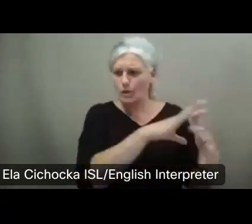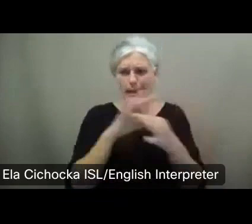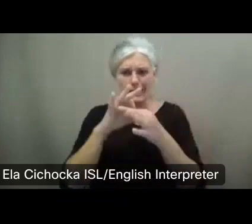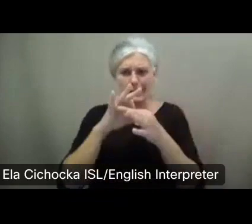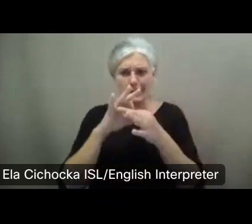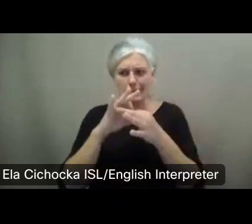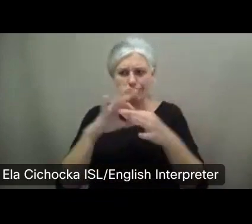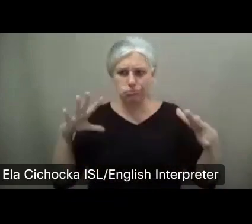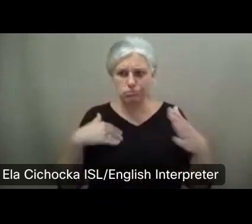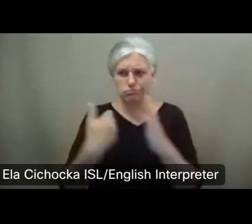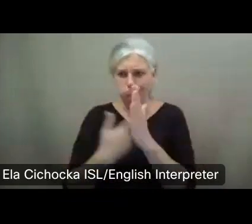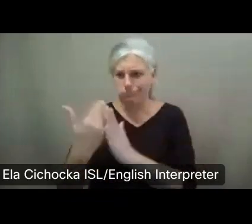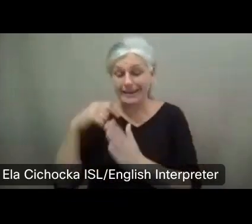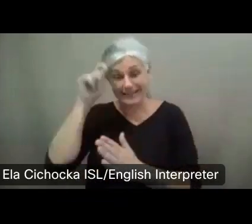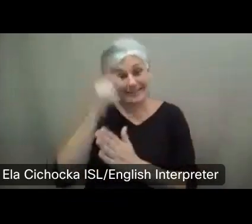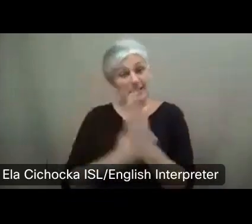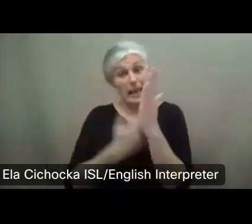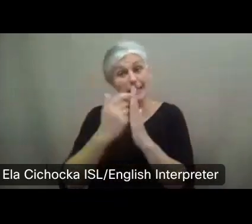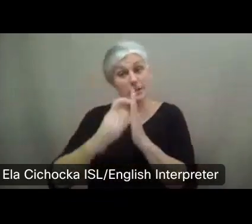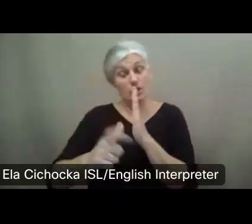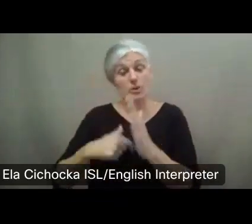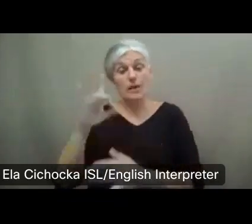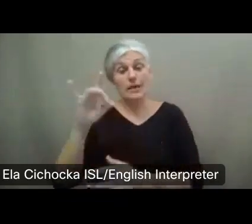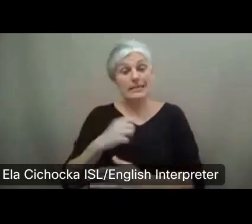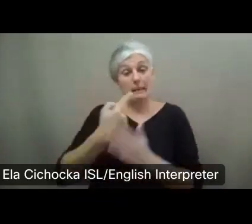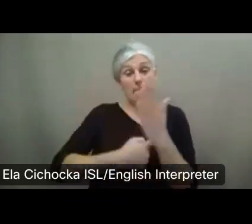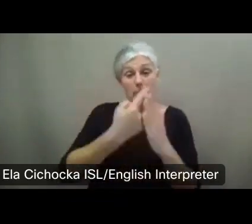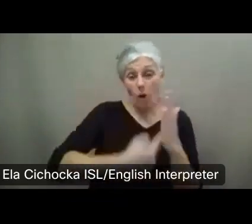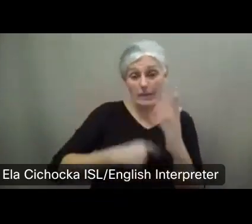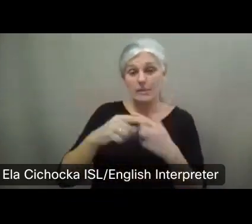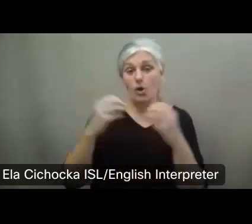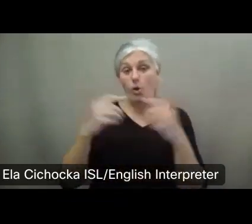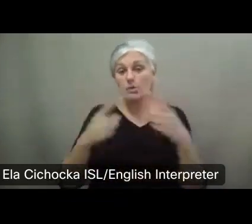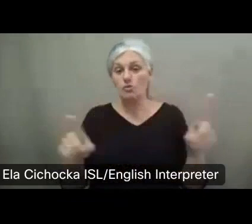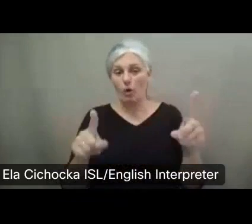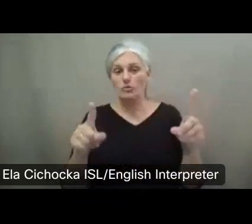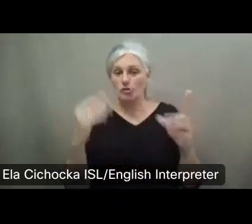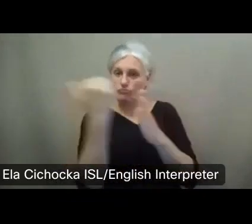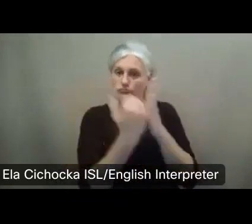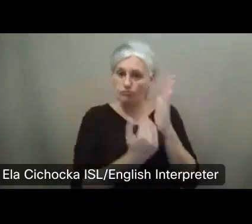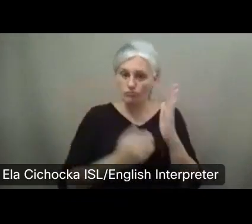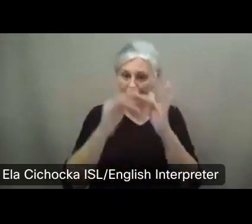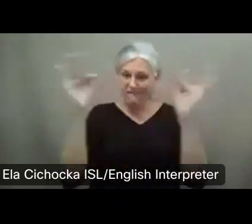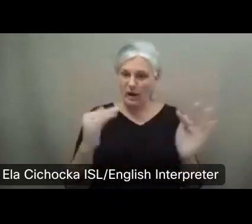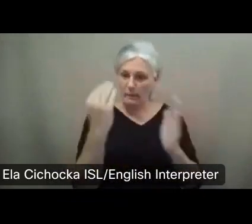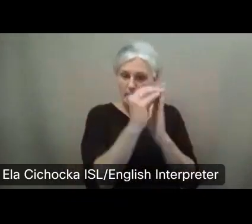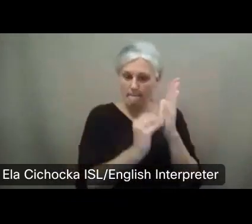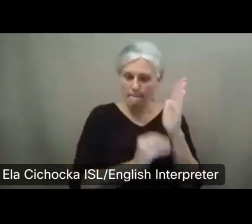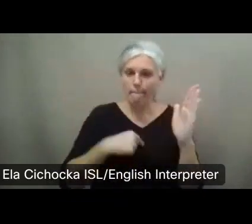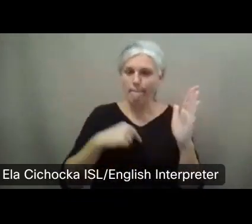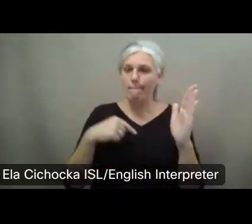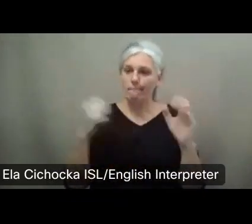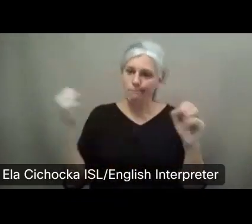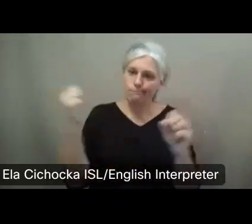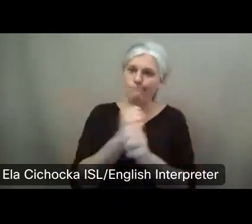I think this legislation, along with the HSE policy and the open disclosure framework, mark a very kind of important commitment